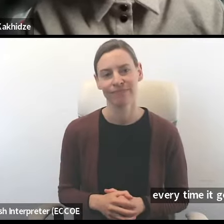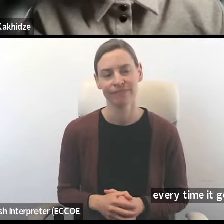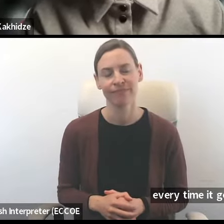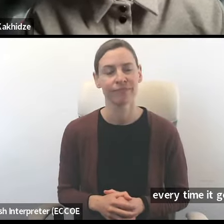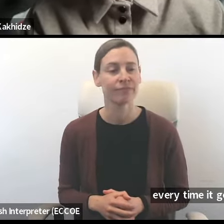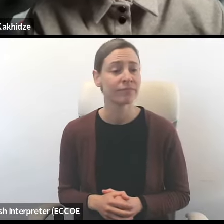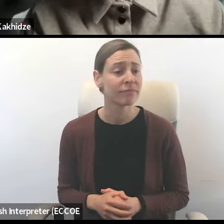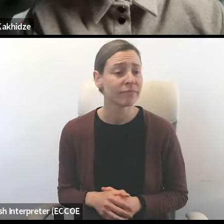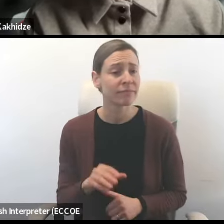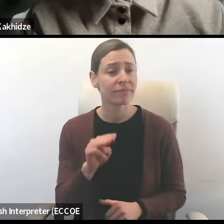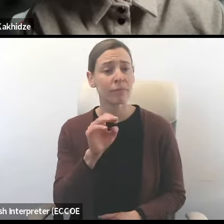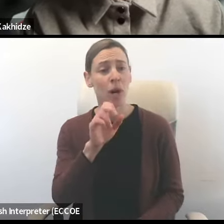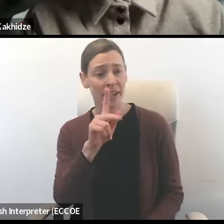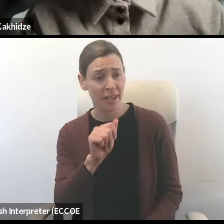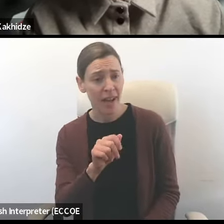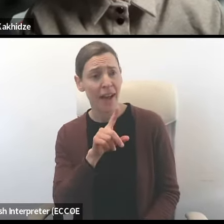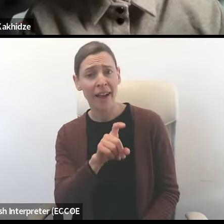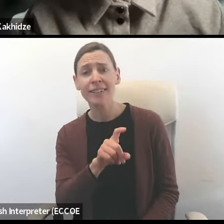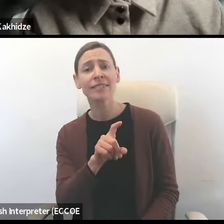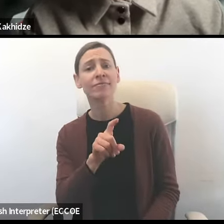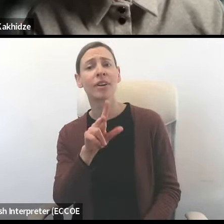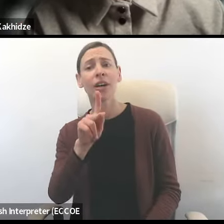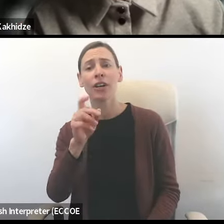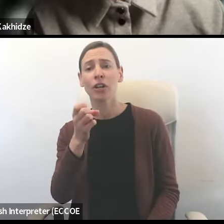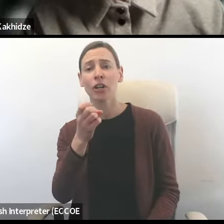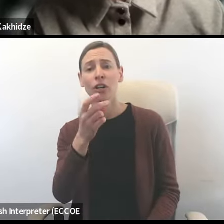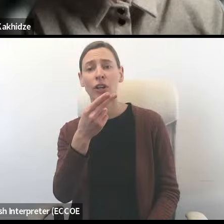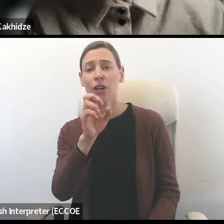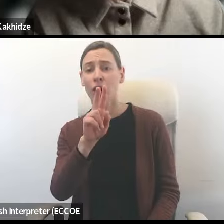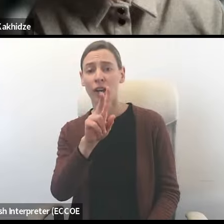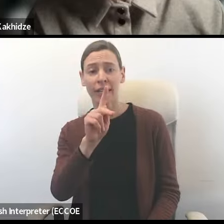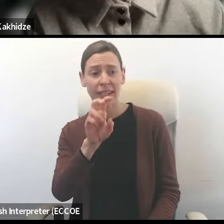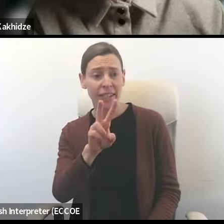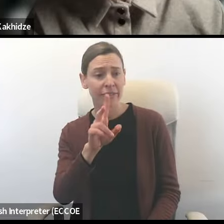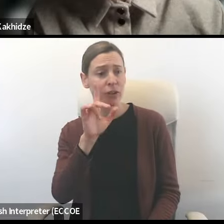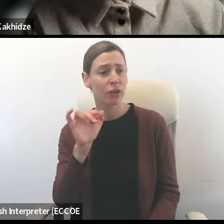What's the situation now in Kharkiv today? Yeah. What's going on?